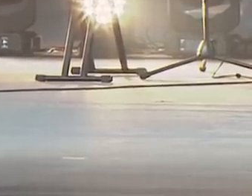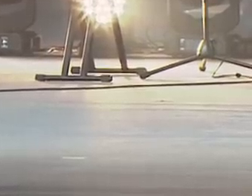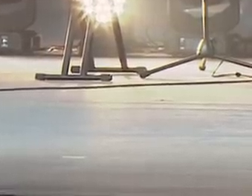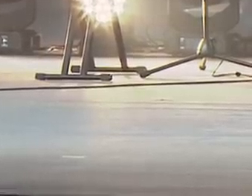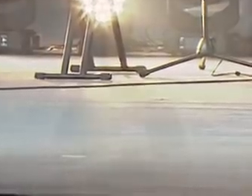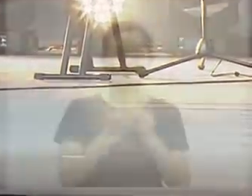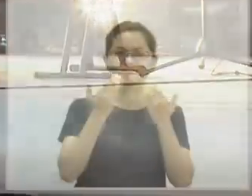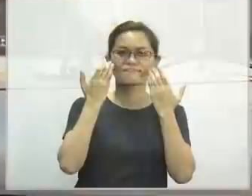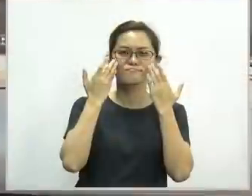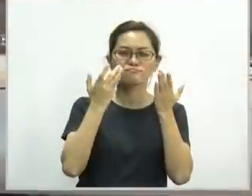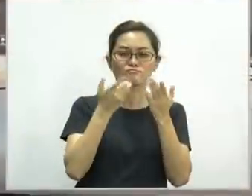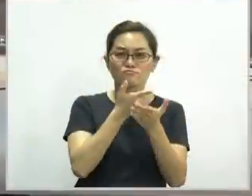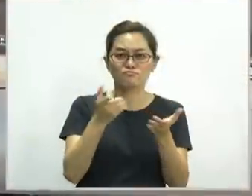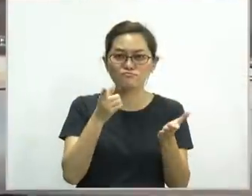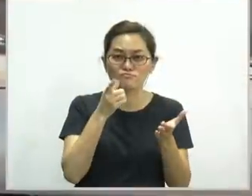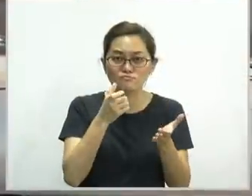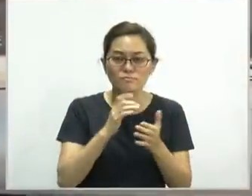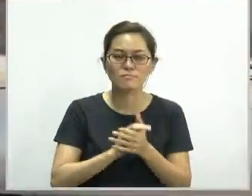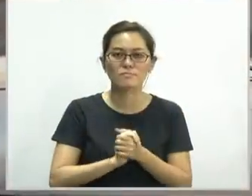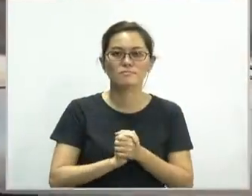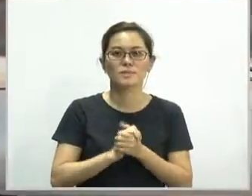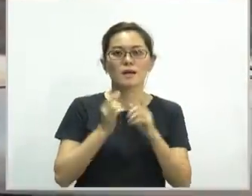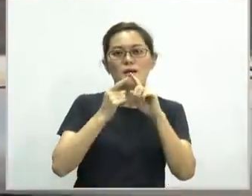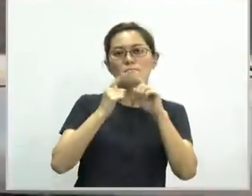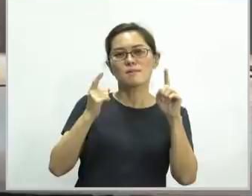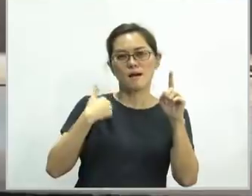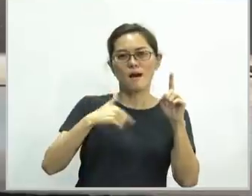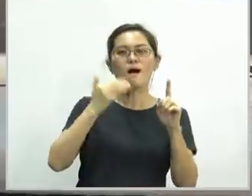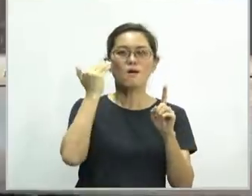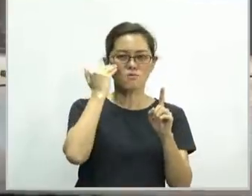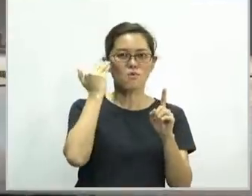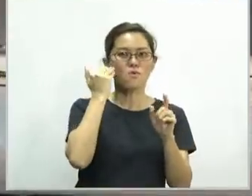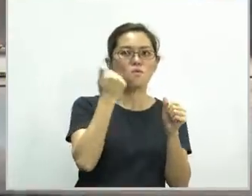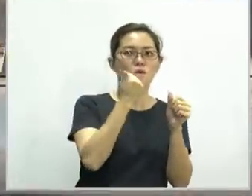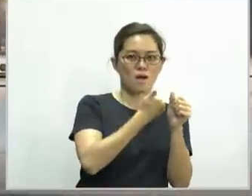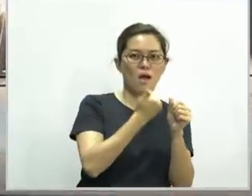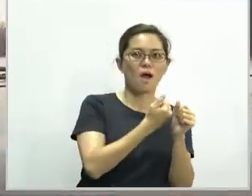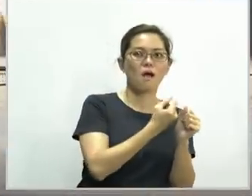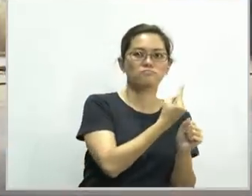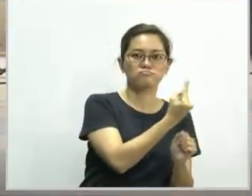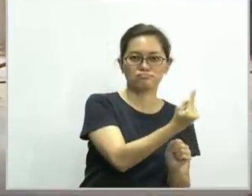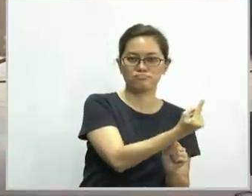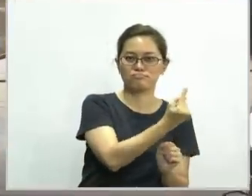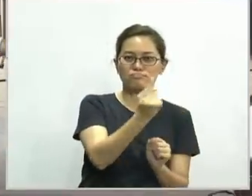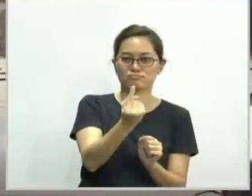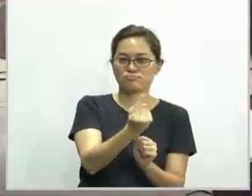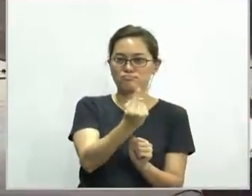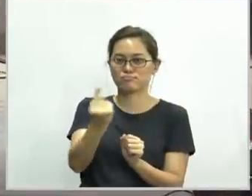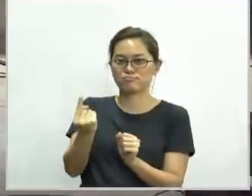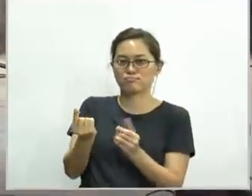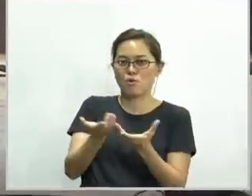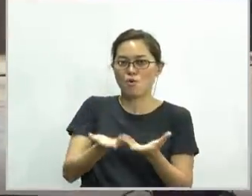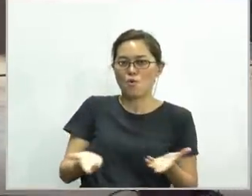I don't know who you are, but I know that every single one of us needs healing in our lives.